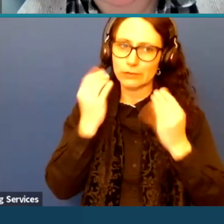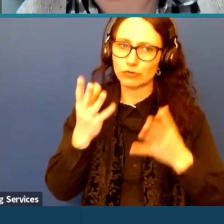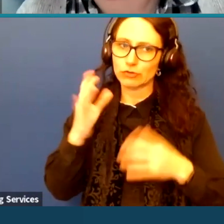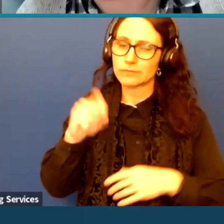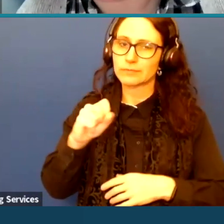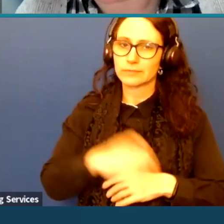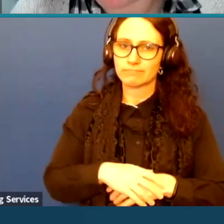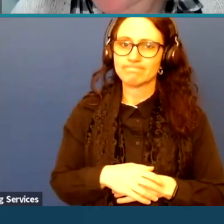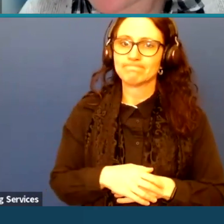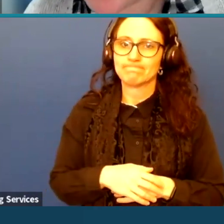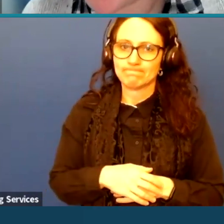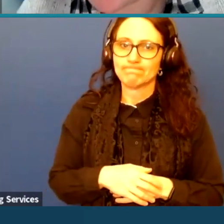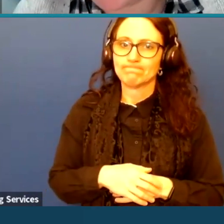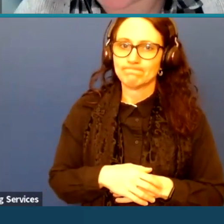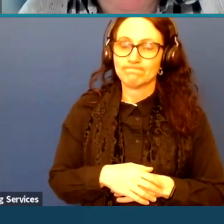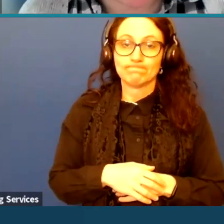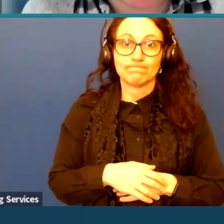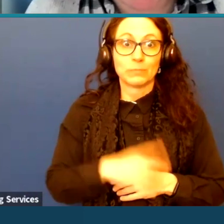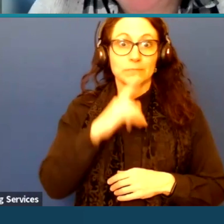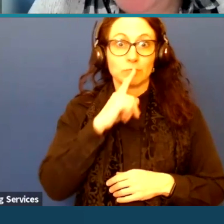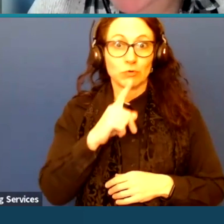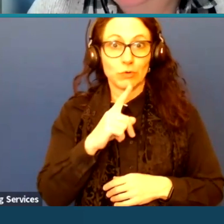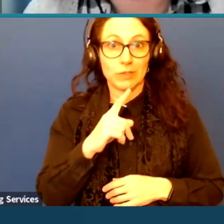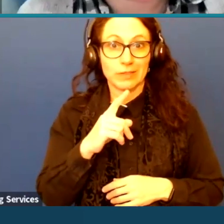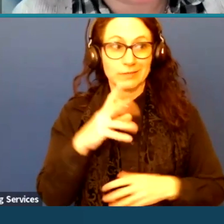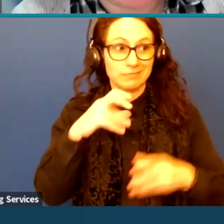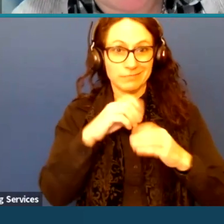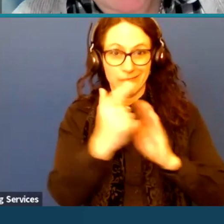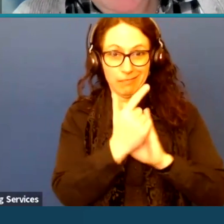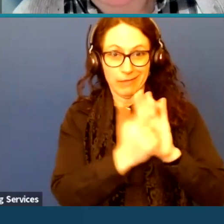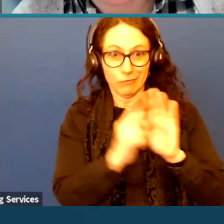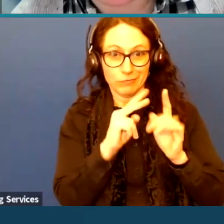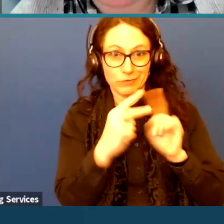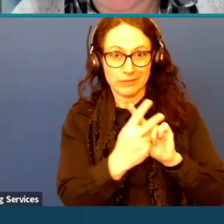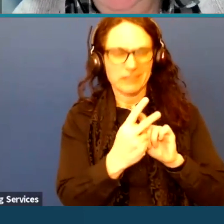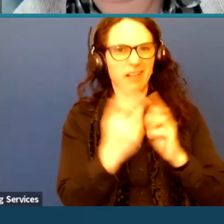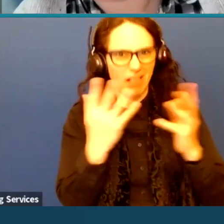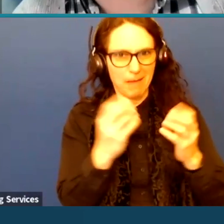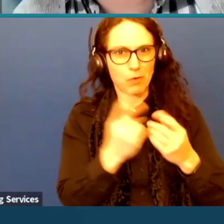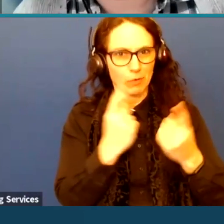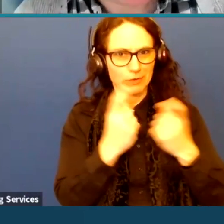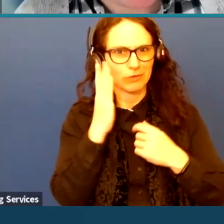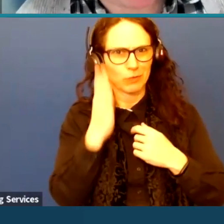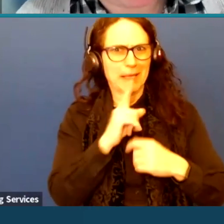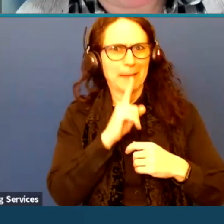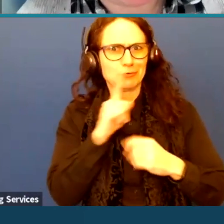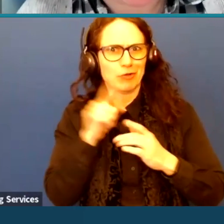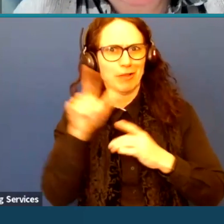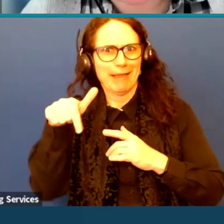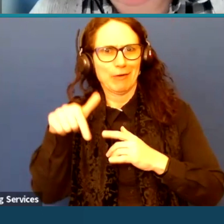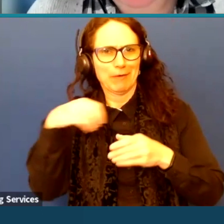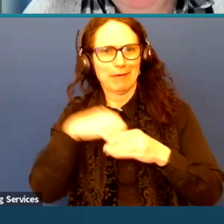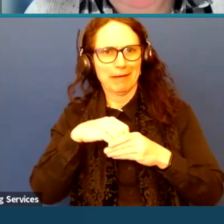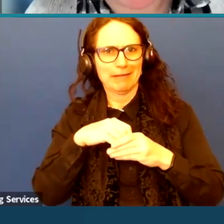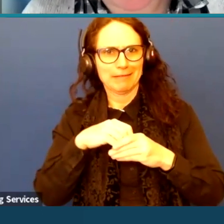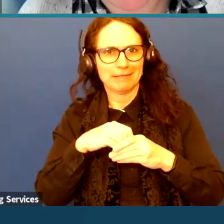certain that there's going to be a lot more questions in the legal perspective in our Q&A for sure. But I do